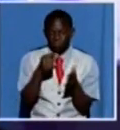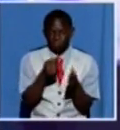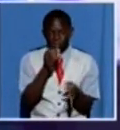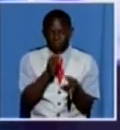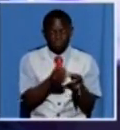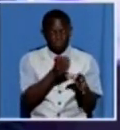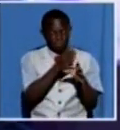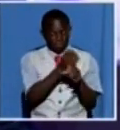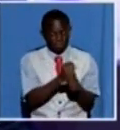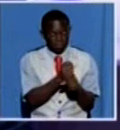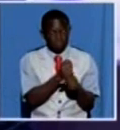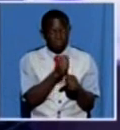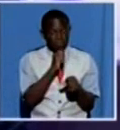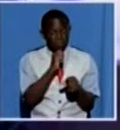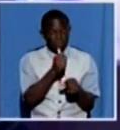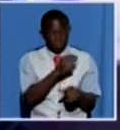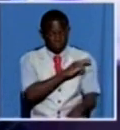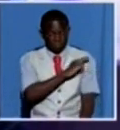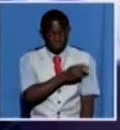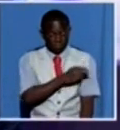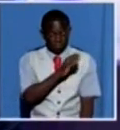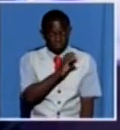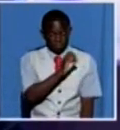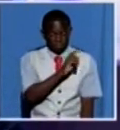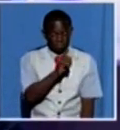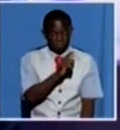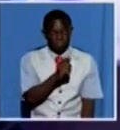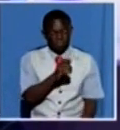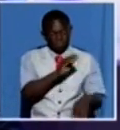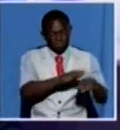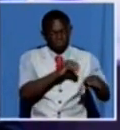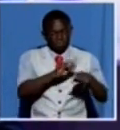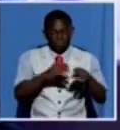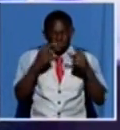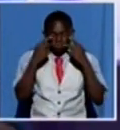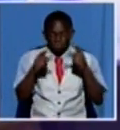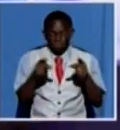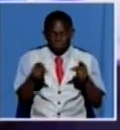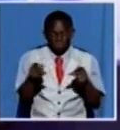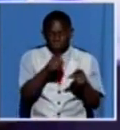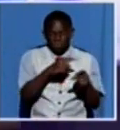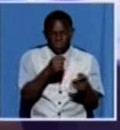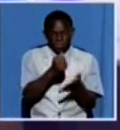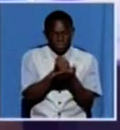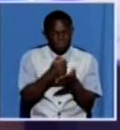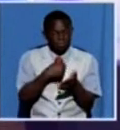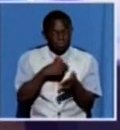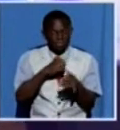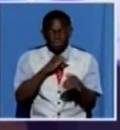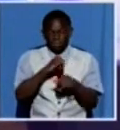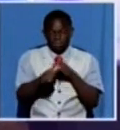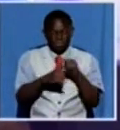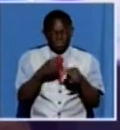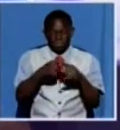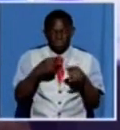bid, you go to the public for the sake of comparison so that you are not cheated in terms of cost. There was an advert